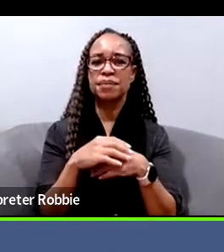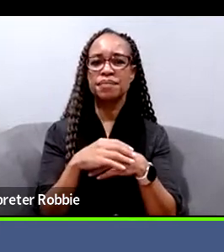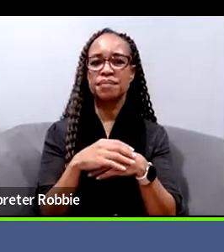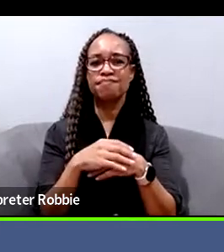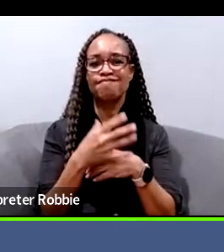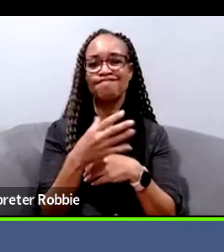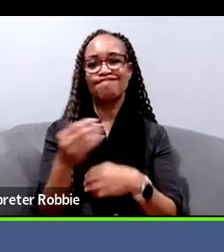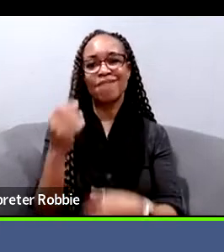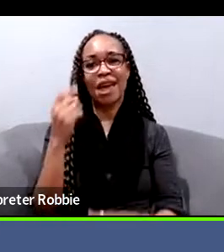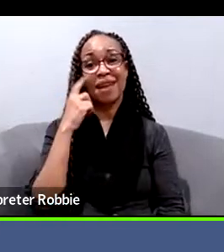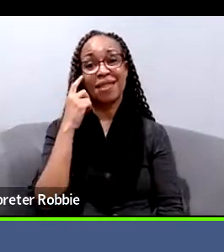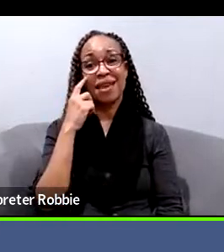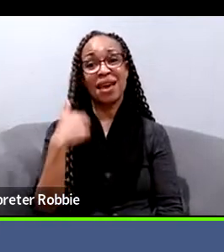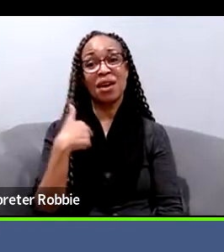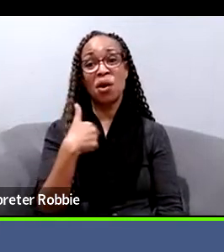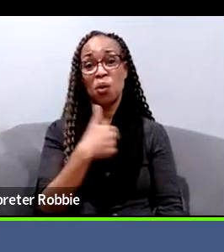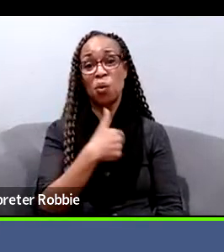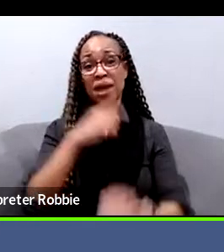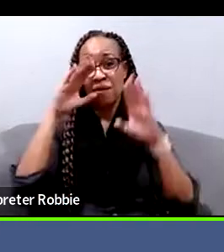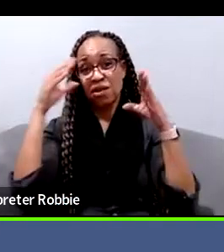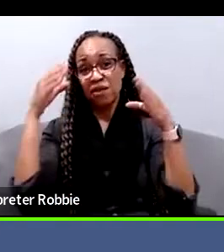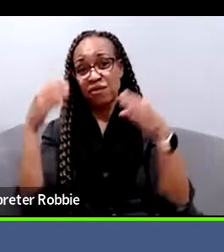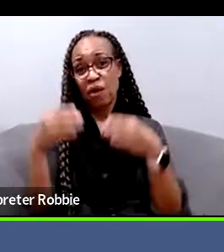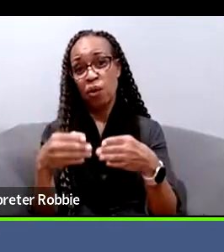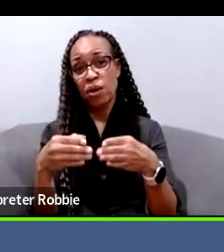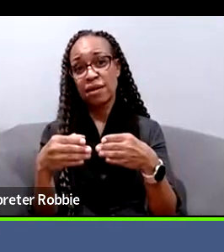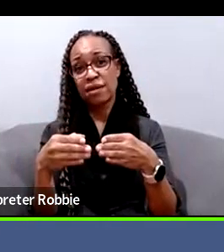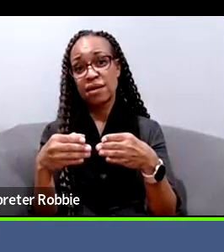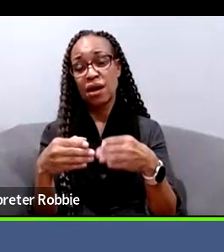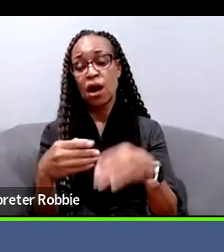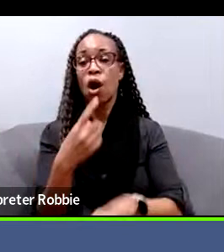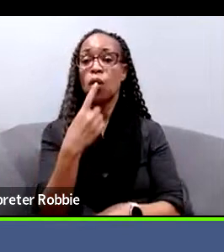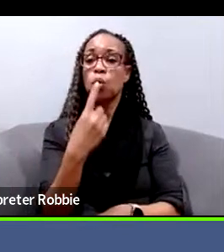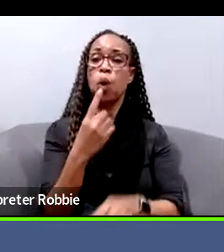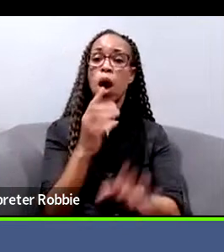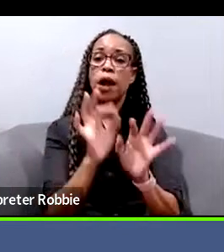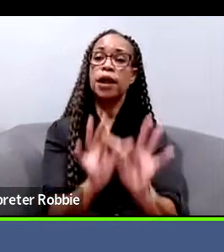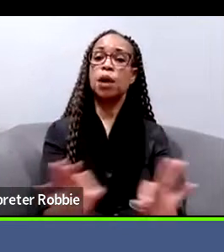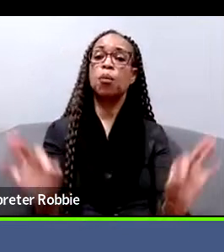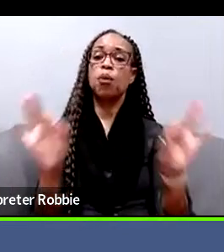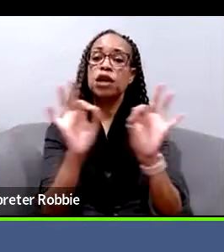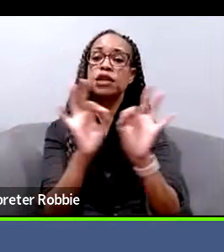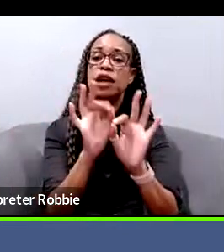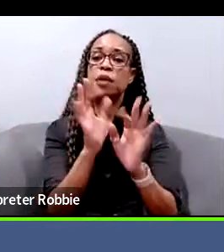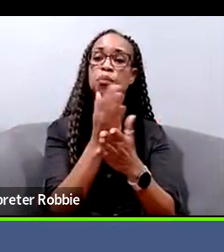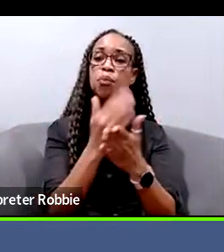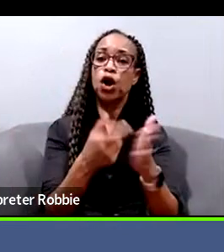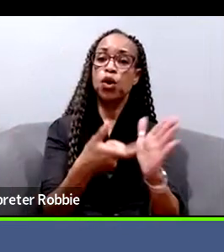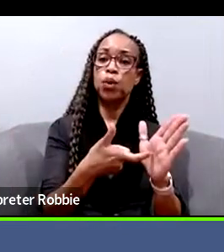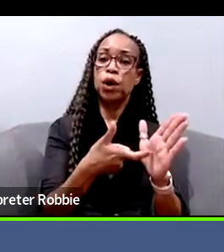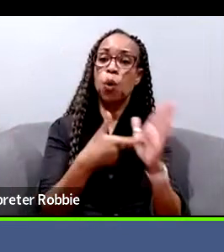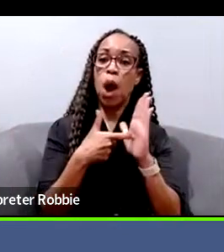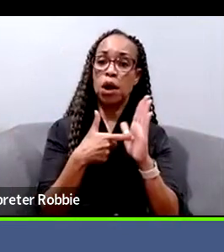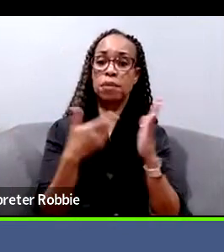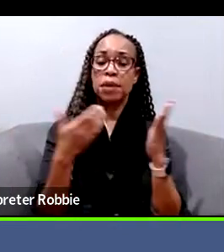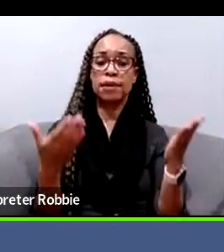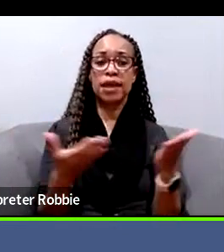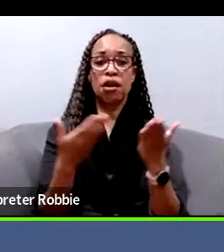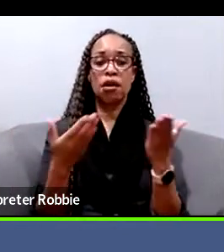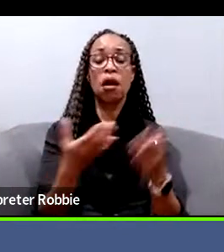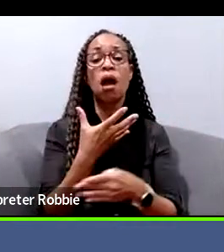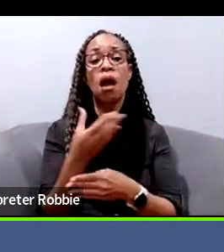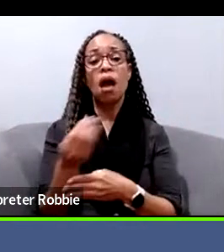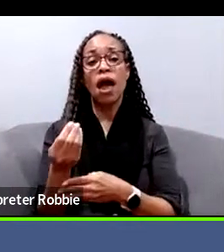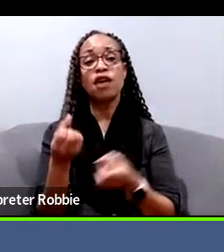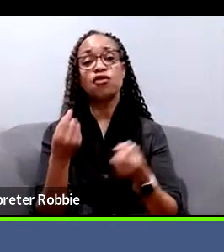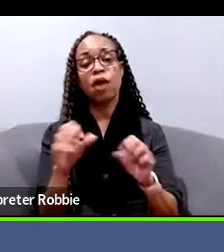And I think, we have focused on one very important key sort of requirement here, and we are continuing to try to do